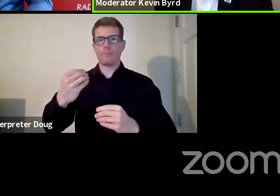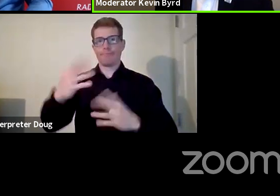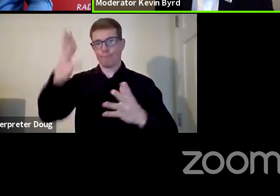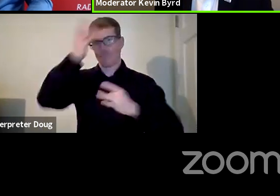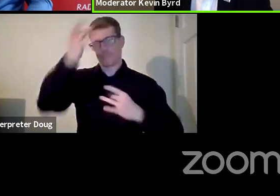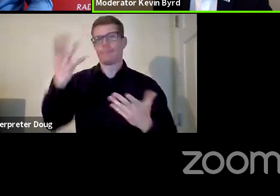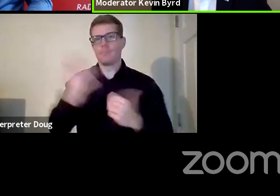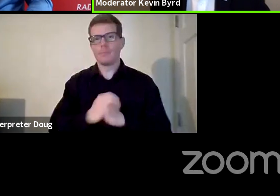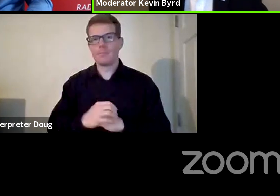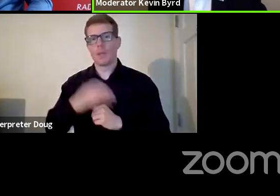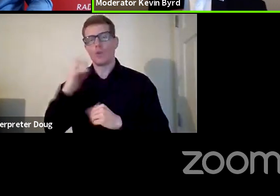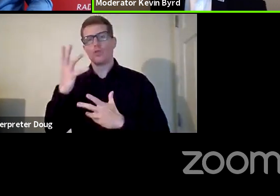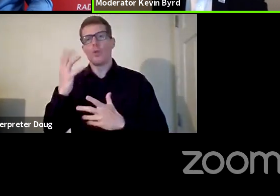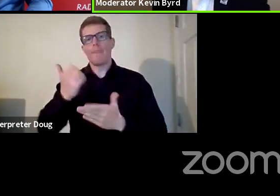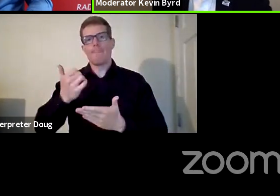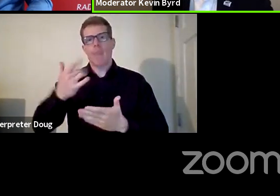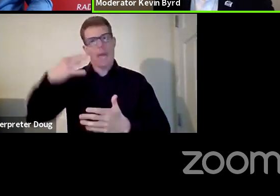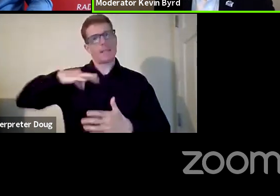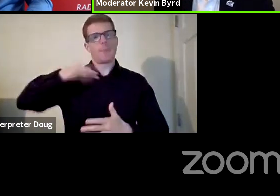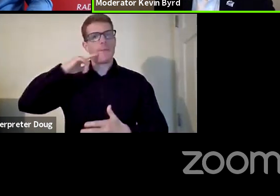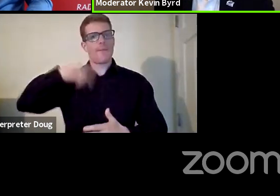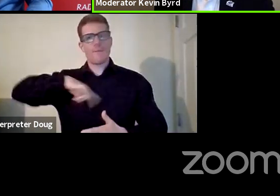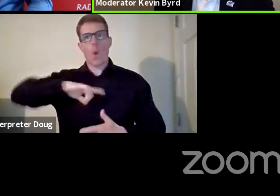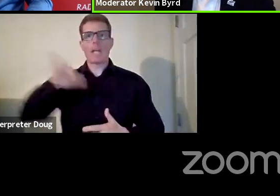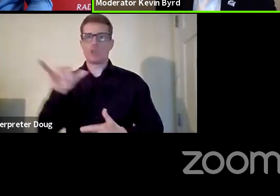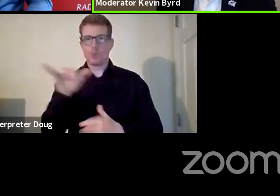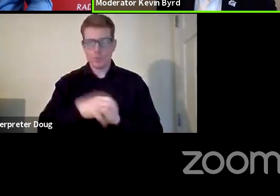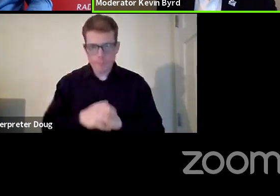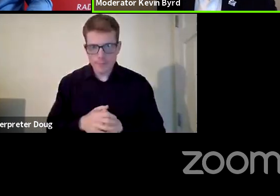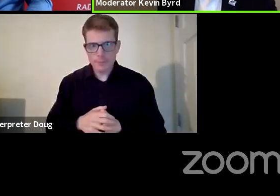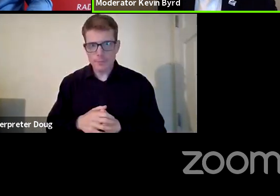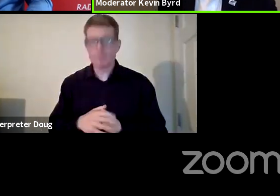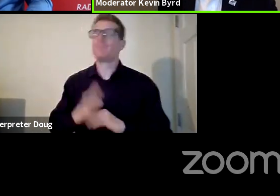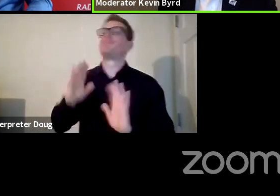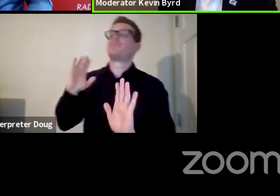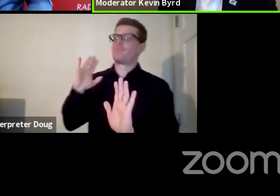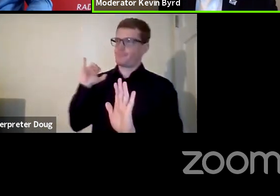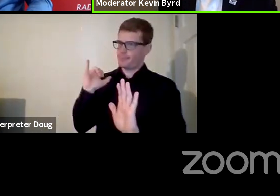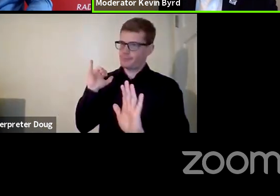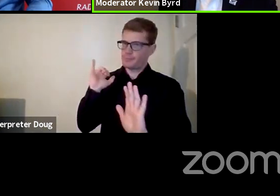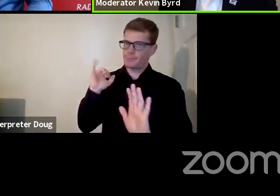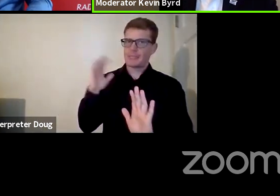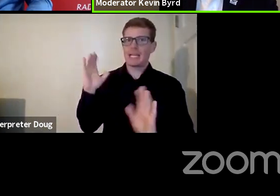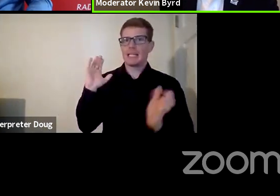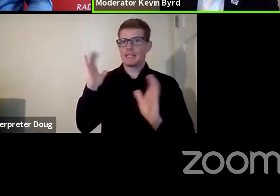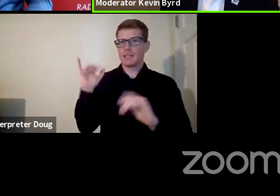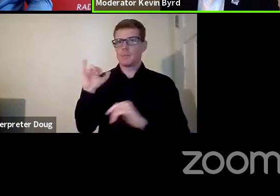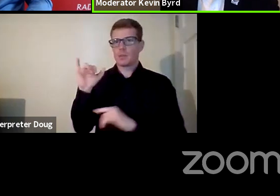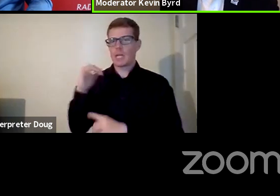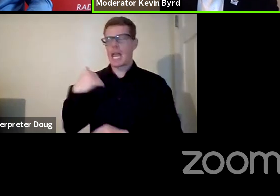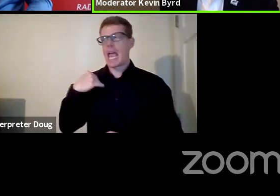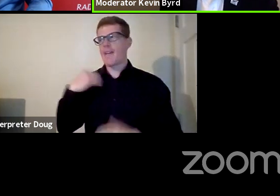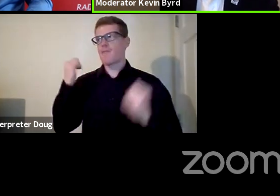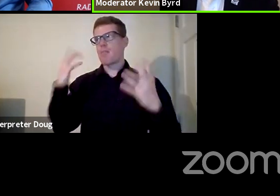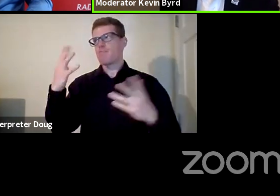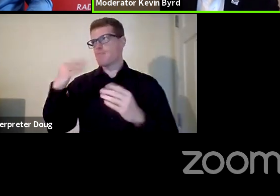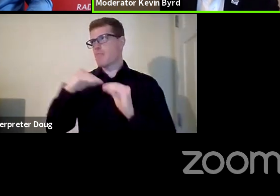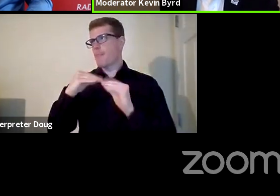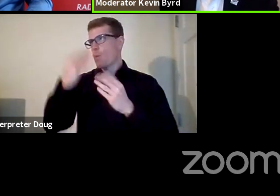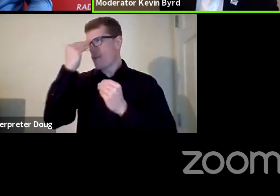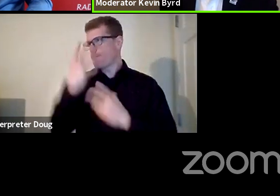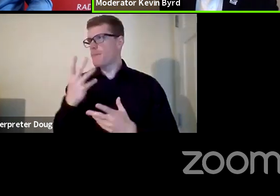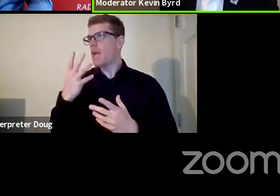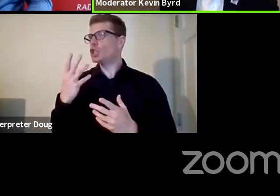It sounds like there's lots more information forthcoming on protocols for the communities. How will you all